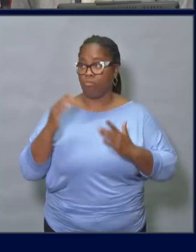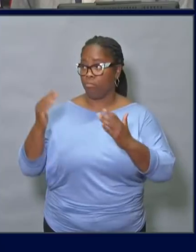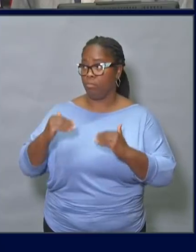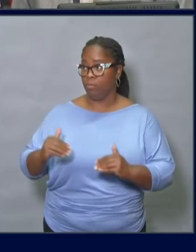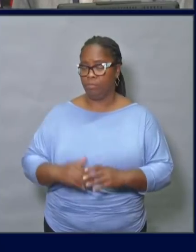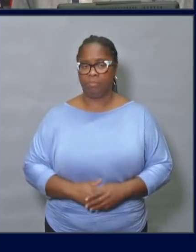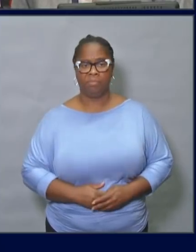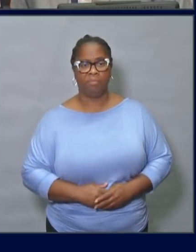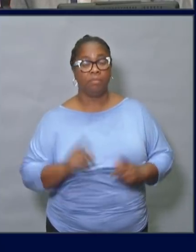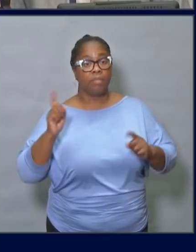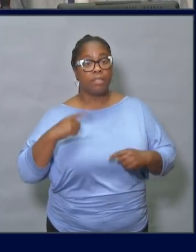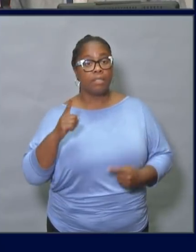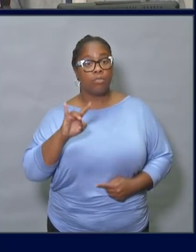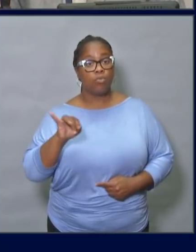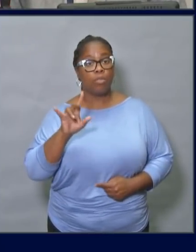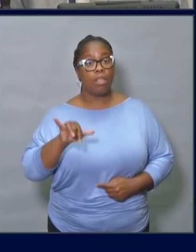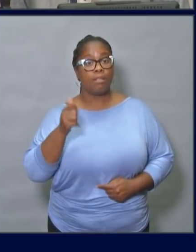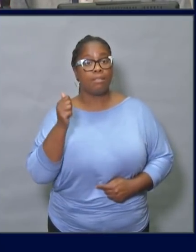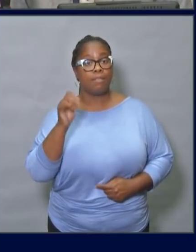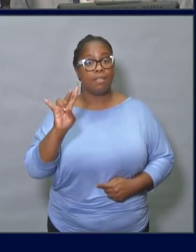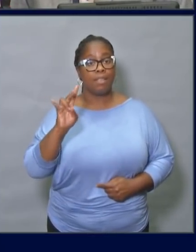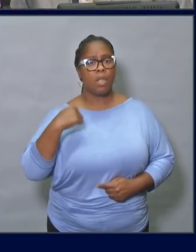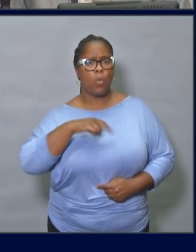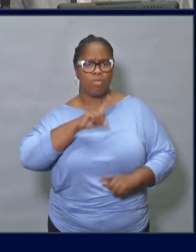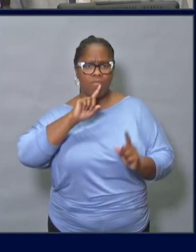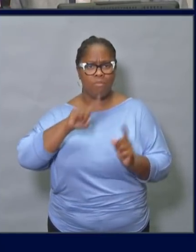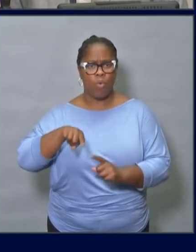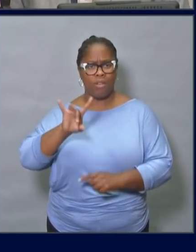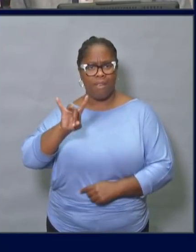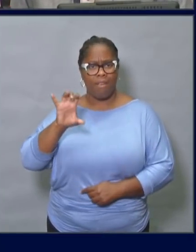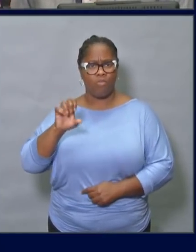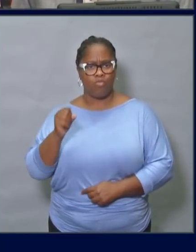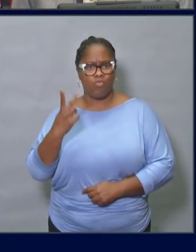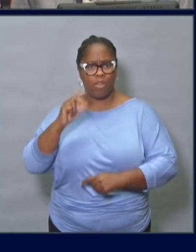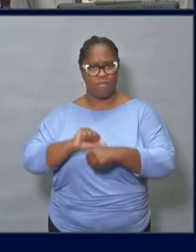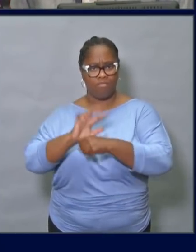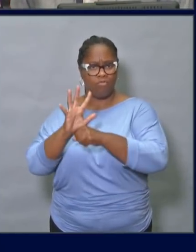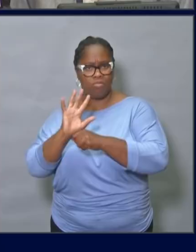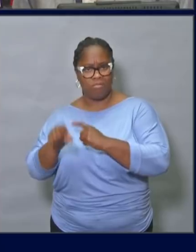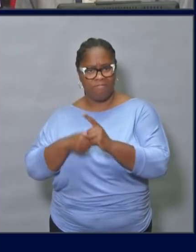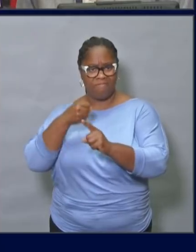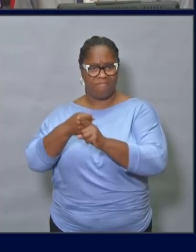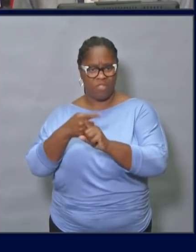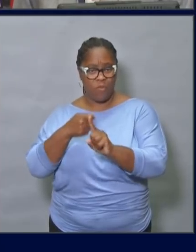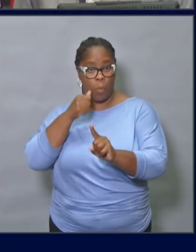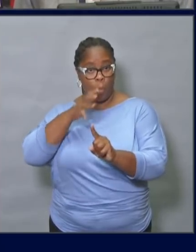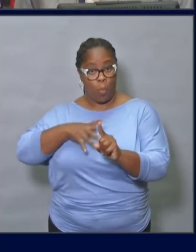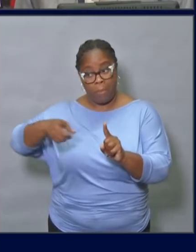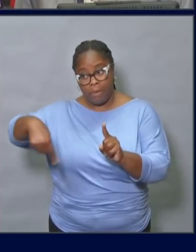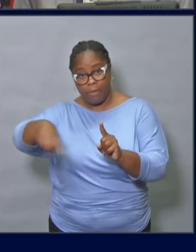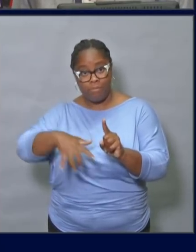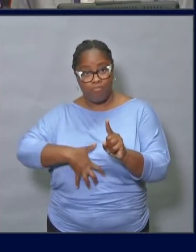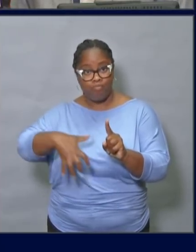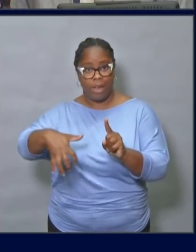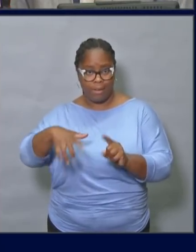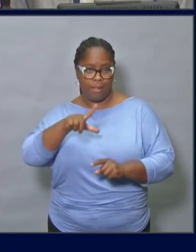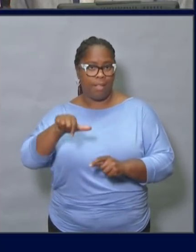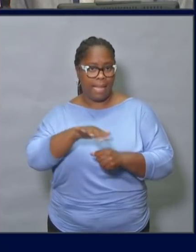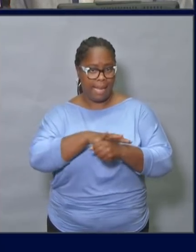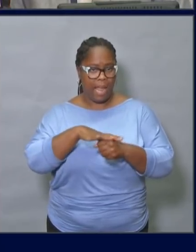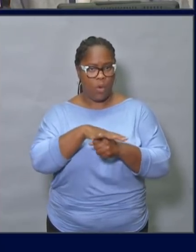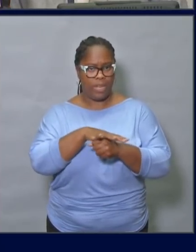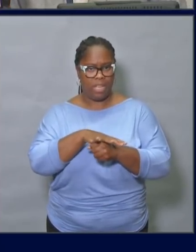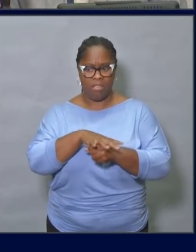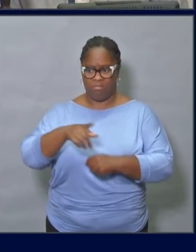July 17th, we are reporting 812 cases of COVID-19 among pregnant women in the county. Of